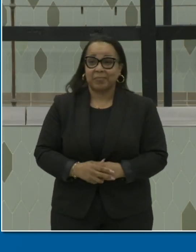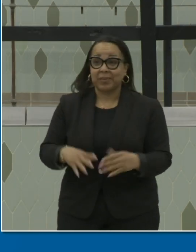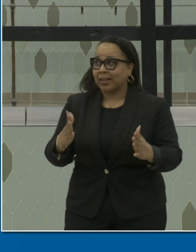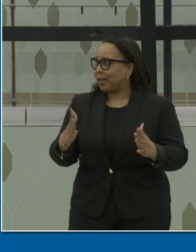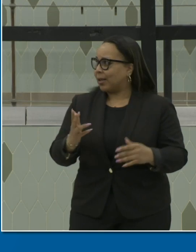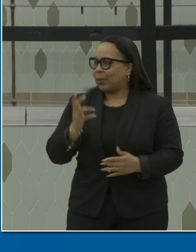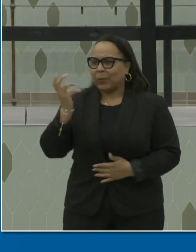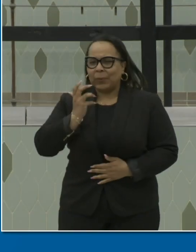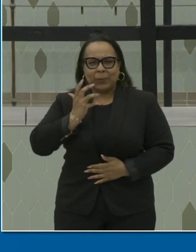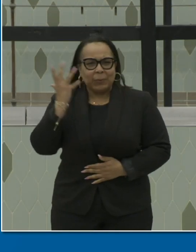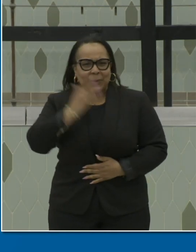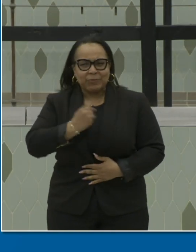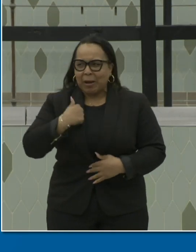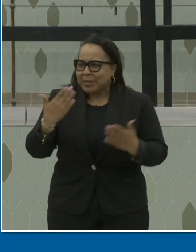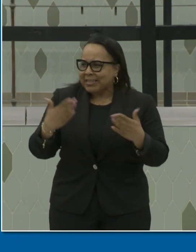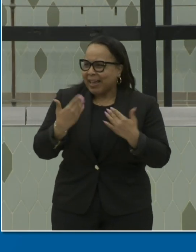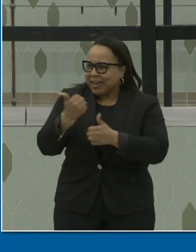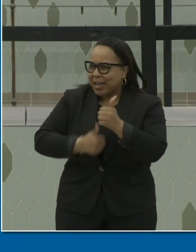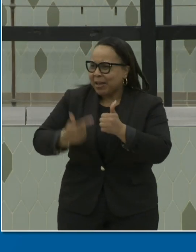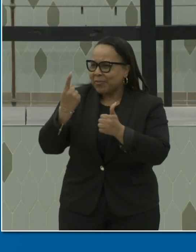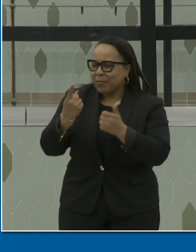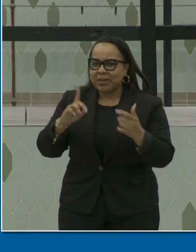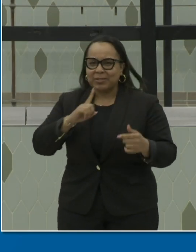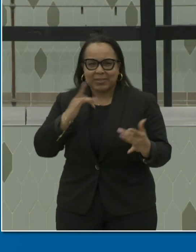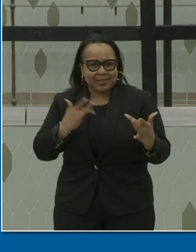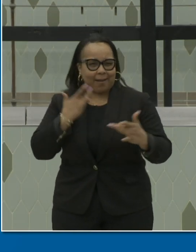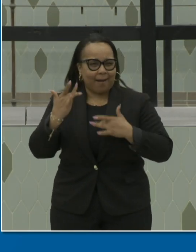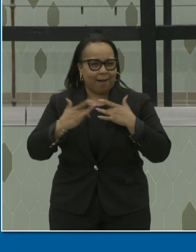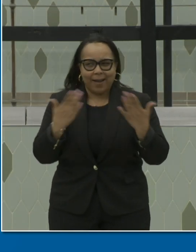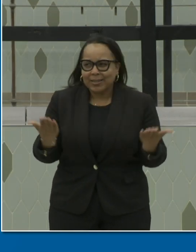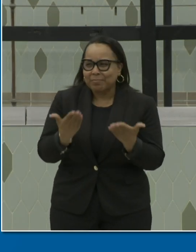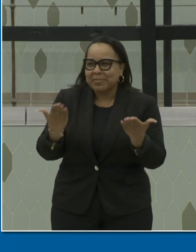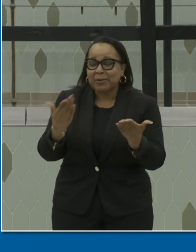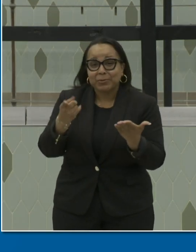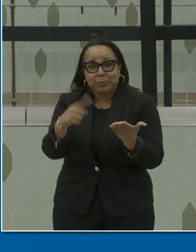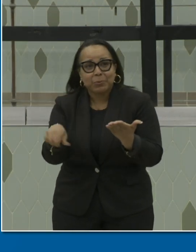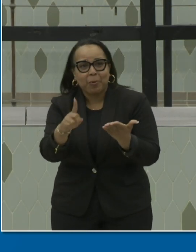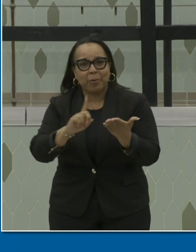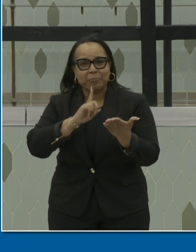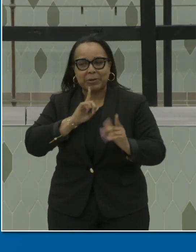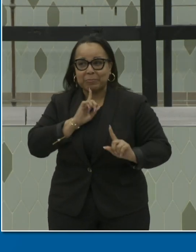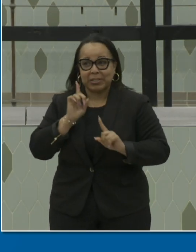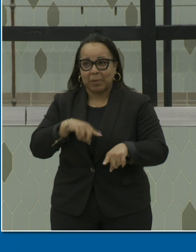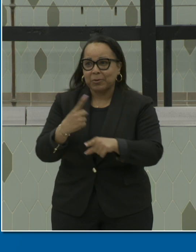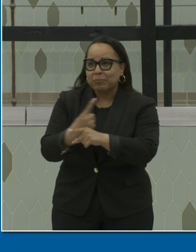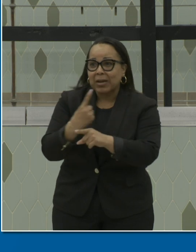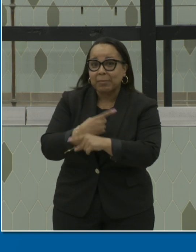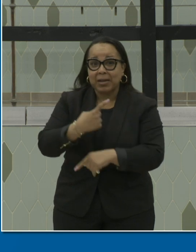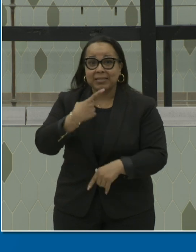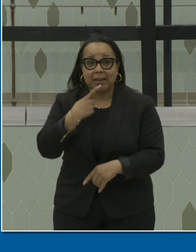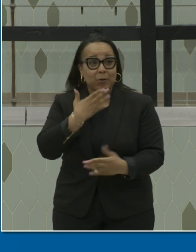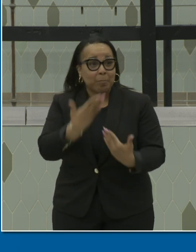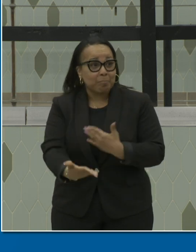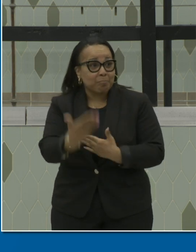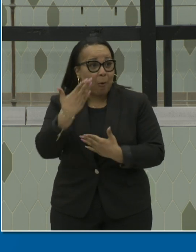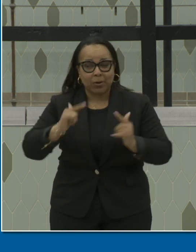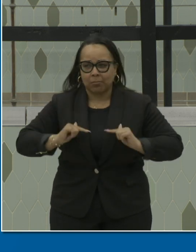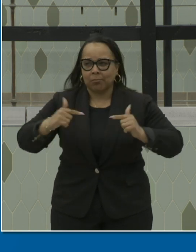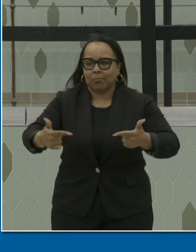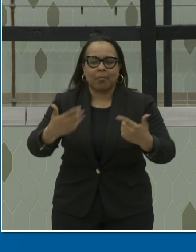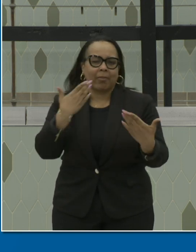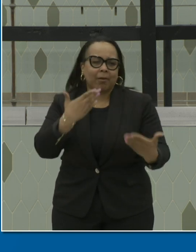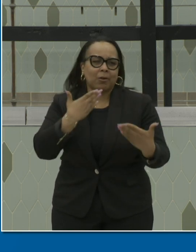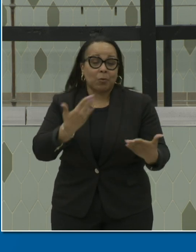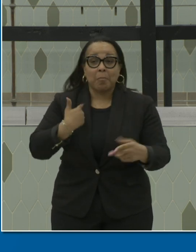Oh, wonderful. I'm so glad that everyone is excited to be here so that you all responded correctly by saying good morning. So thank